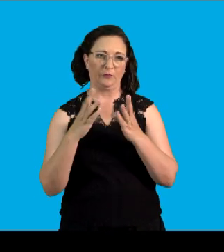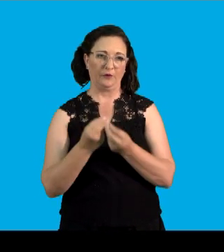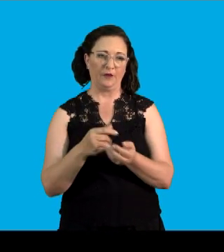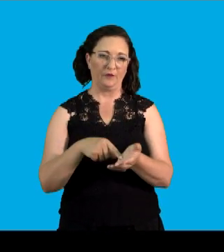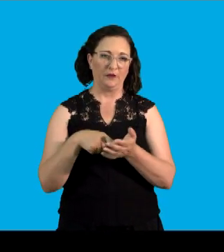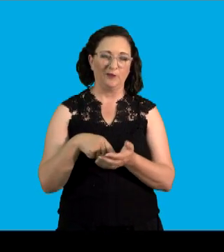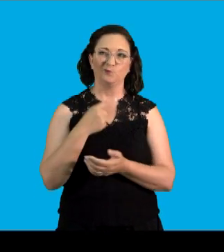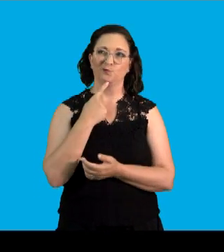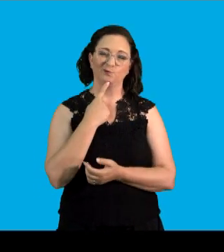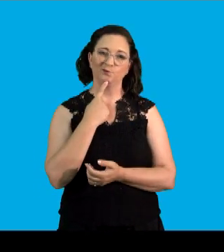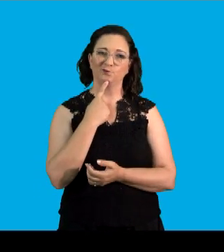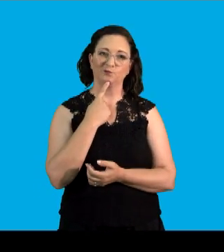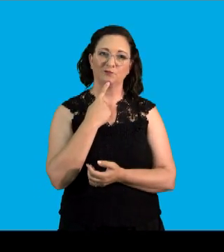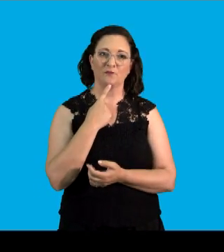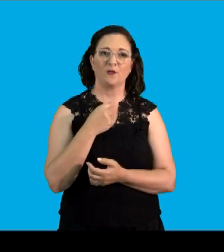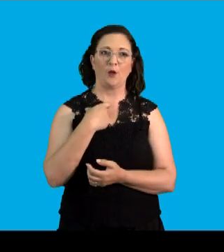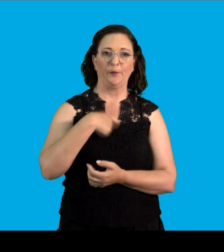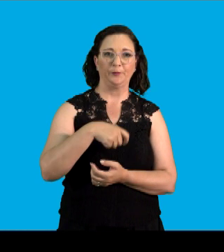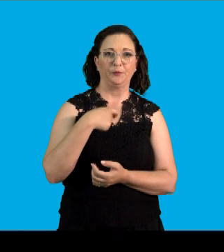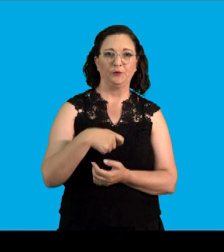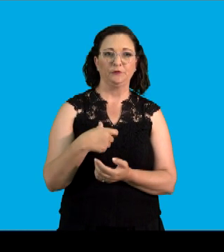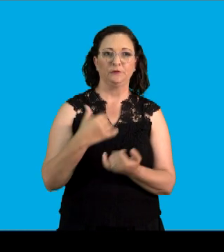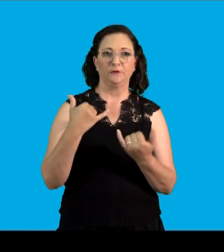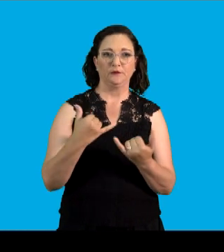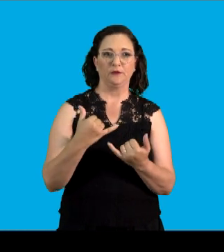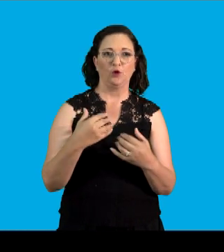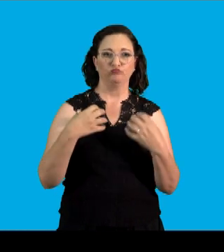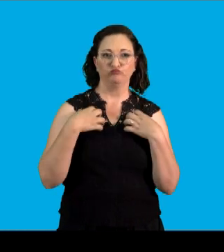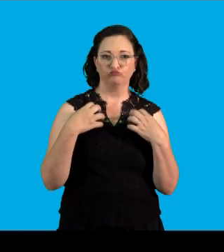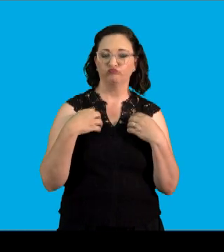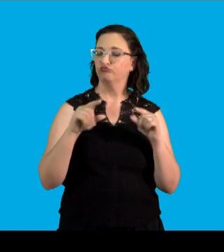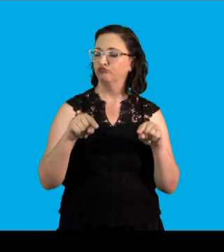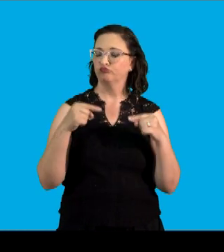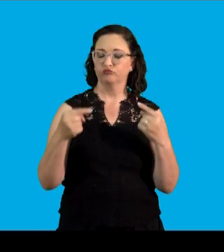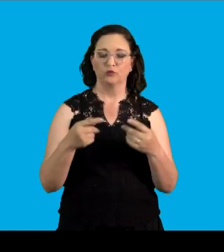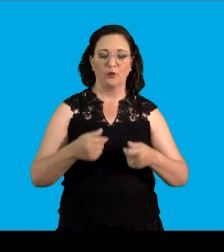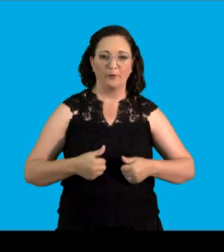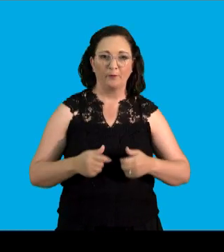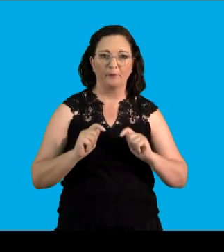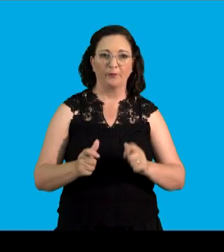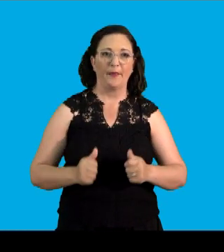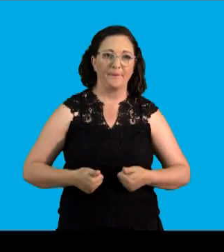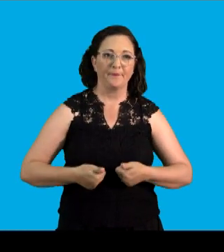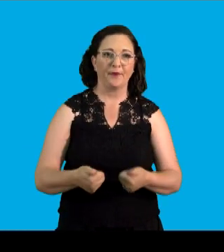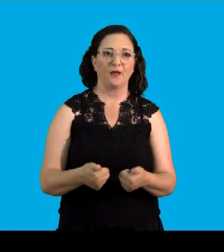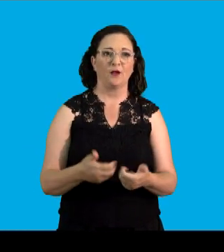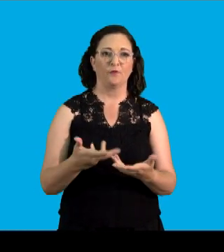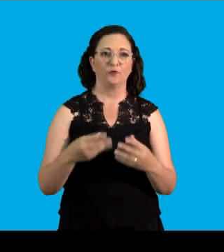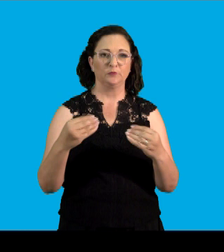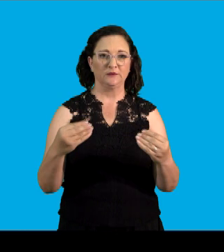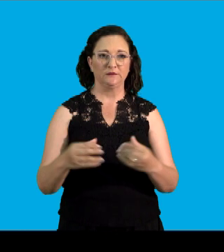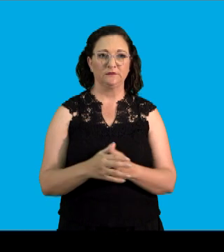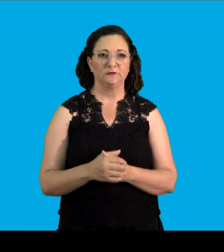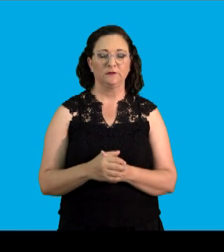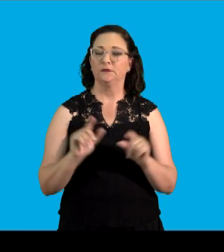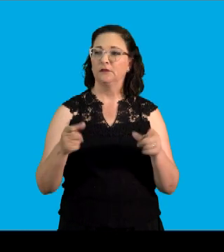business. Personal possessions of the owner cannot be used to repay the debt of the business, or shareholders